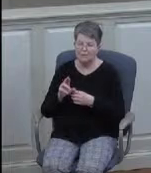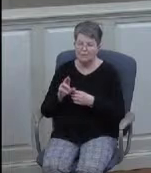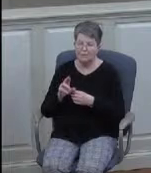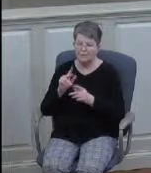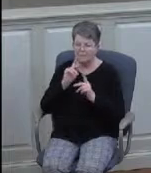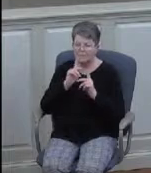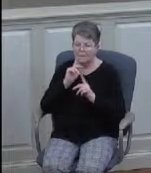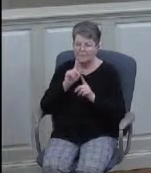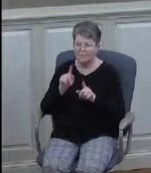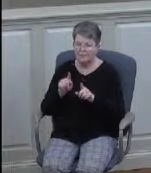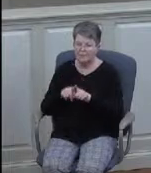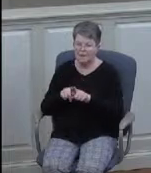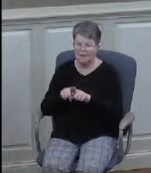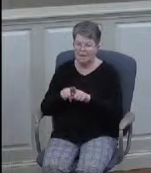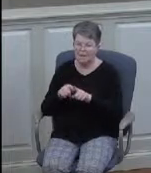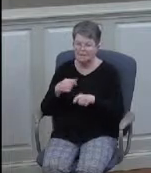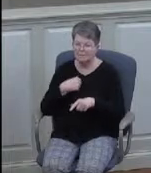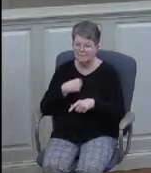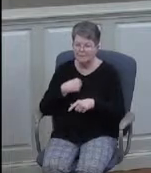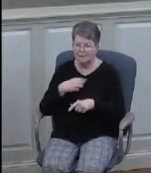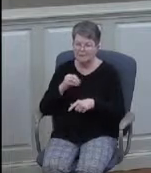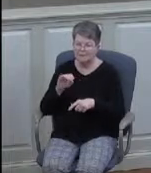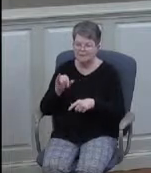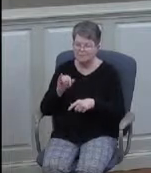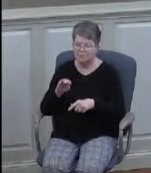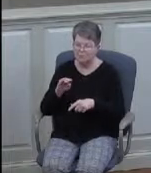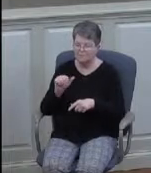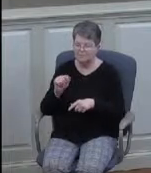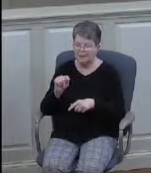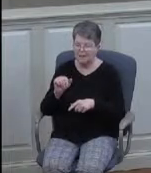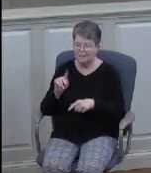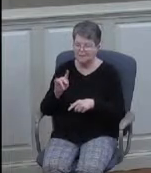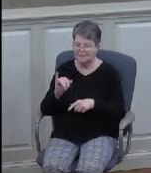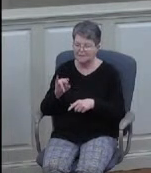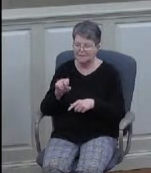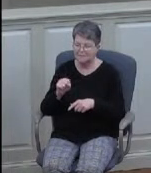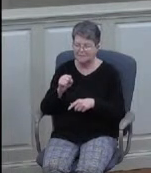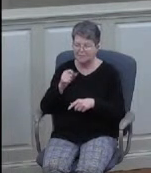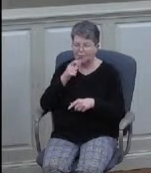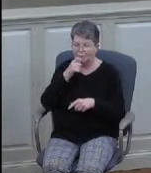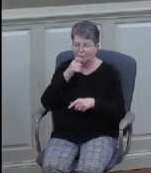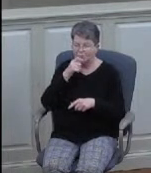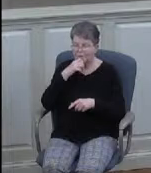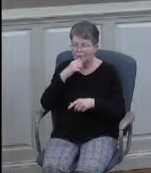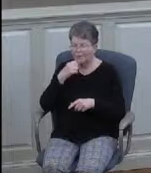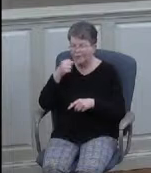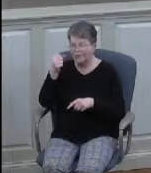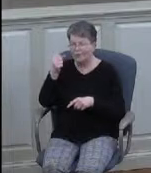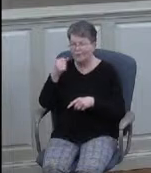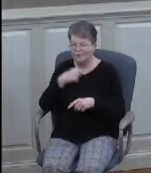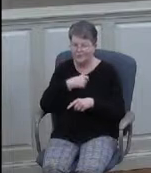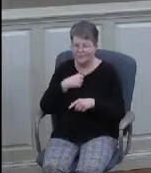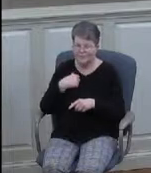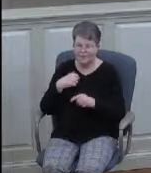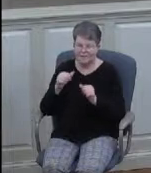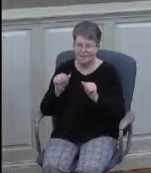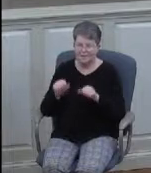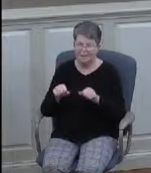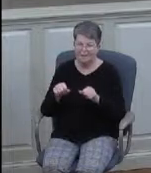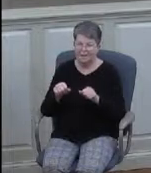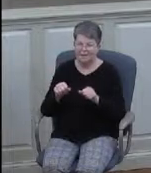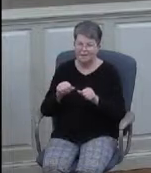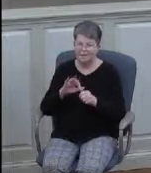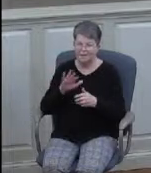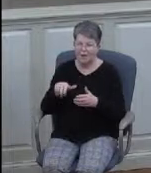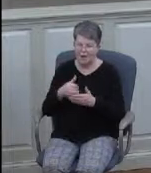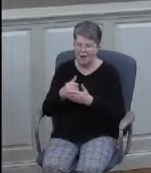or people like me and Jim Atkins, they're up in the other end of the spectrum, that we can We can